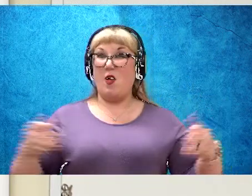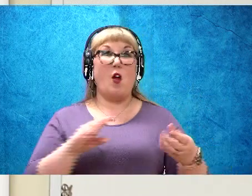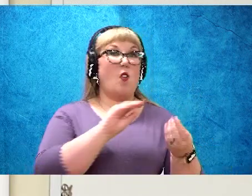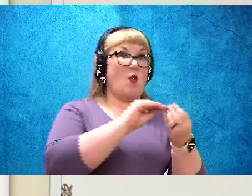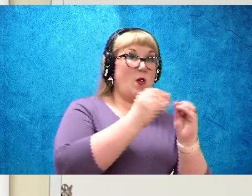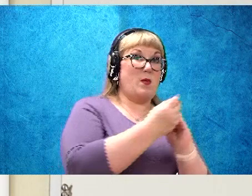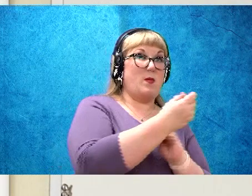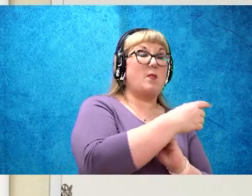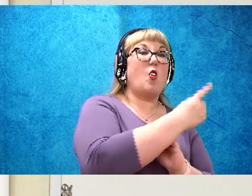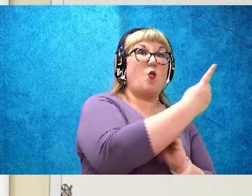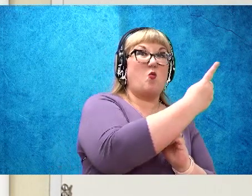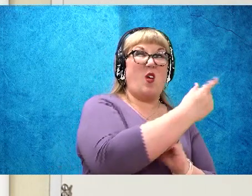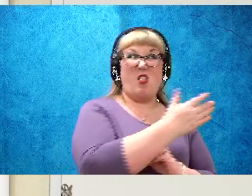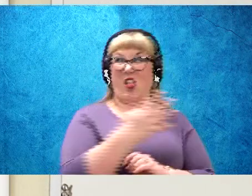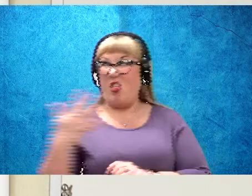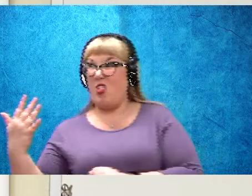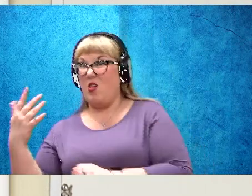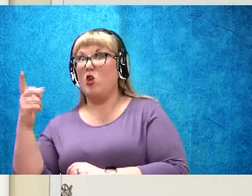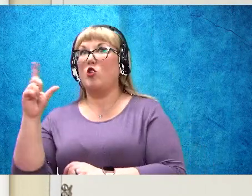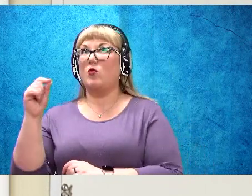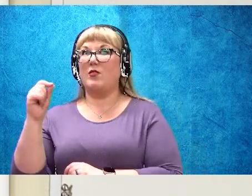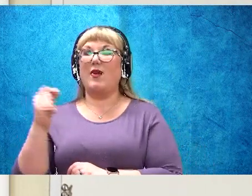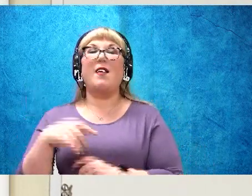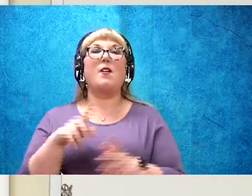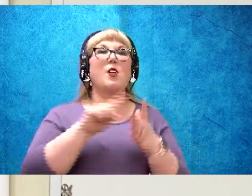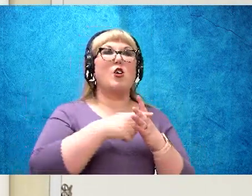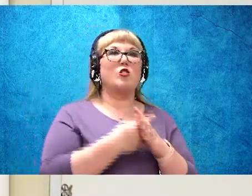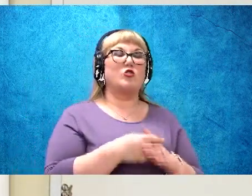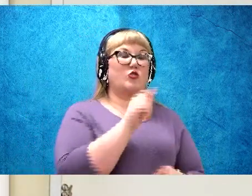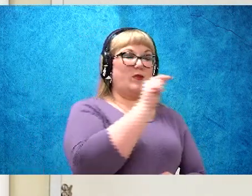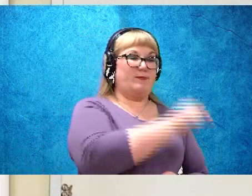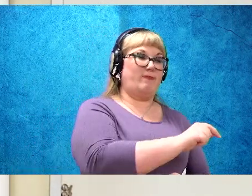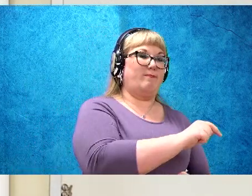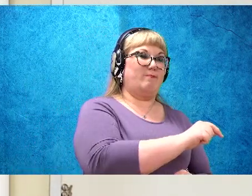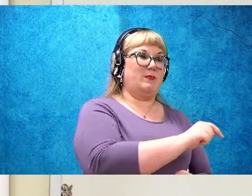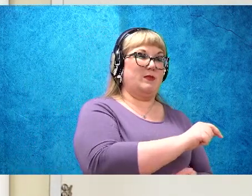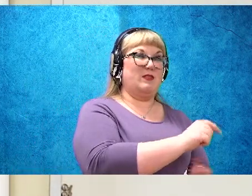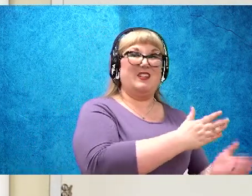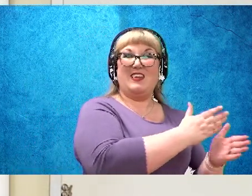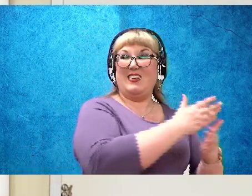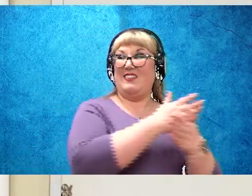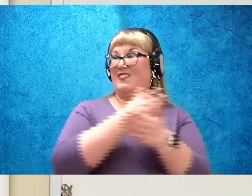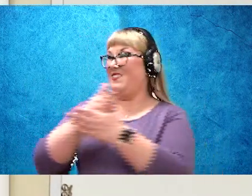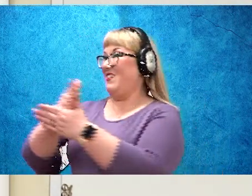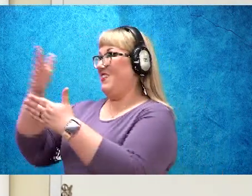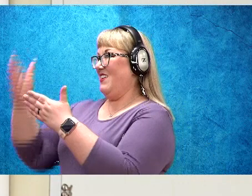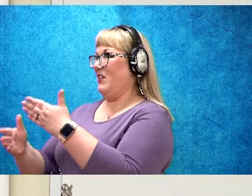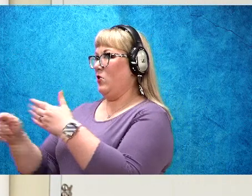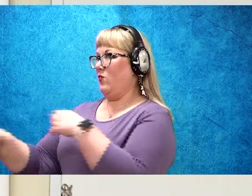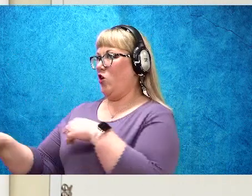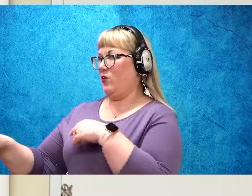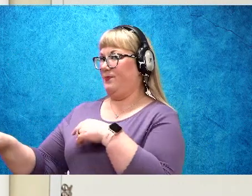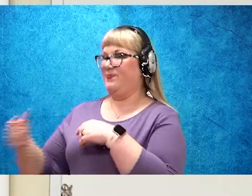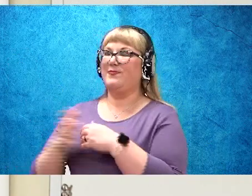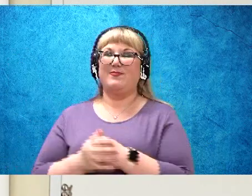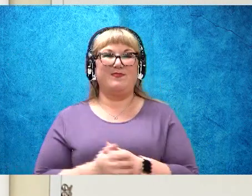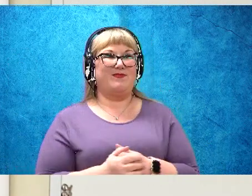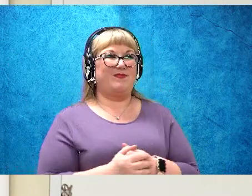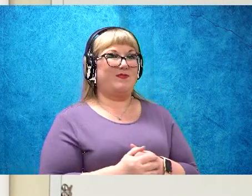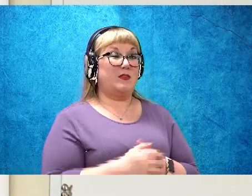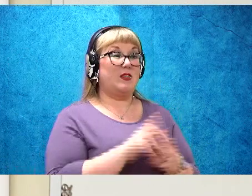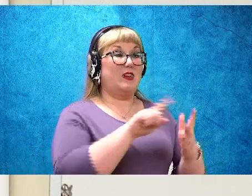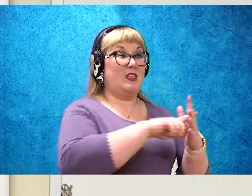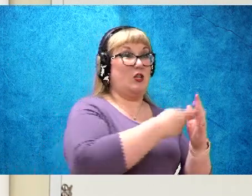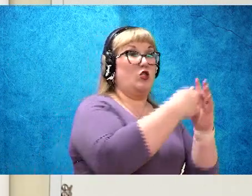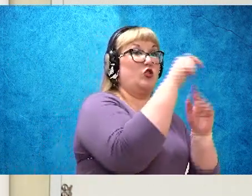going to start my number path on this side of my table and end it on the other side of my table. I'll